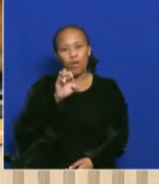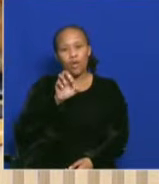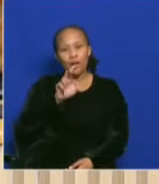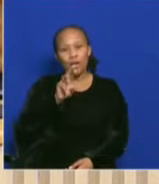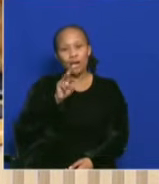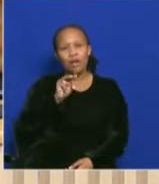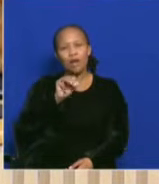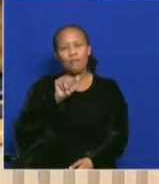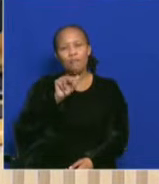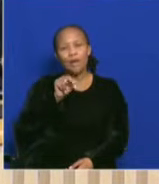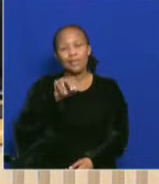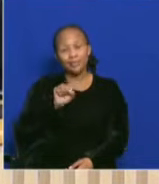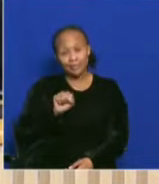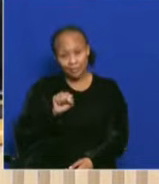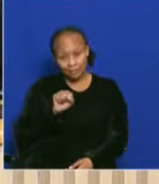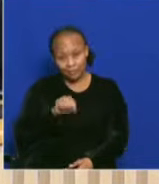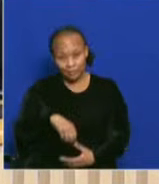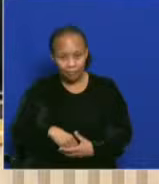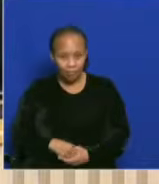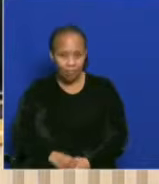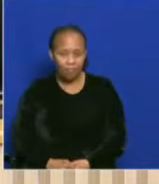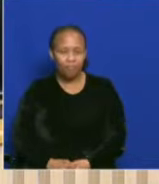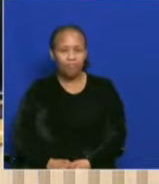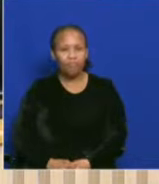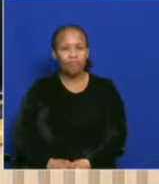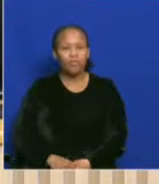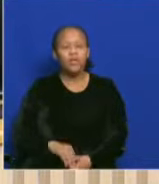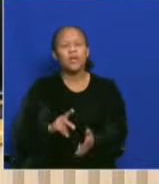who, if you look at page 45,